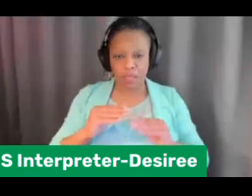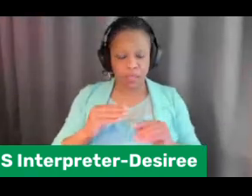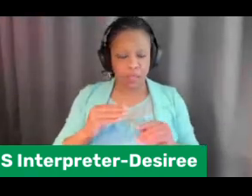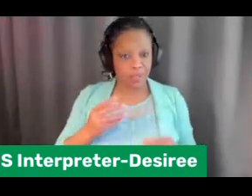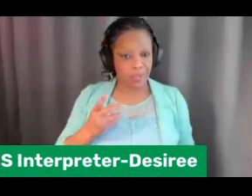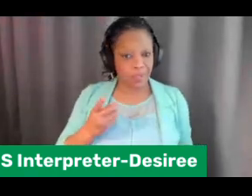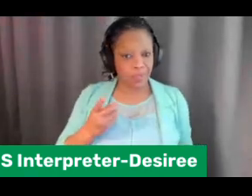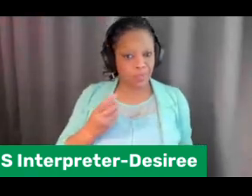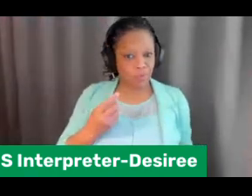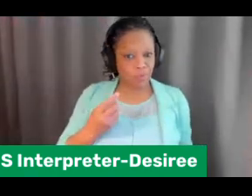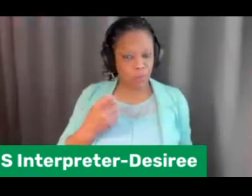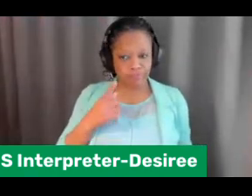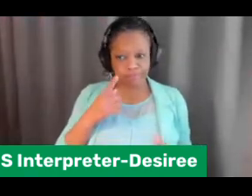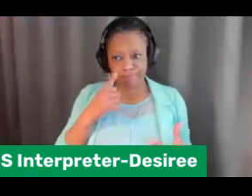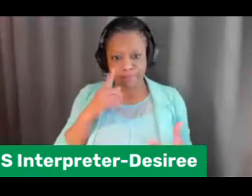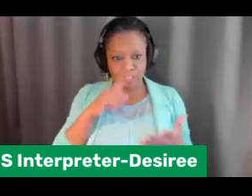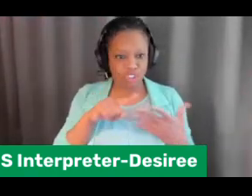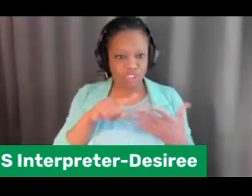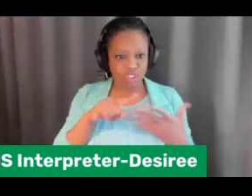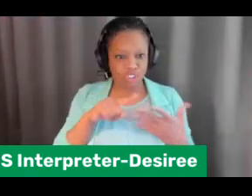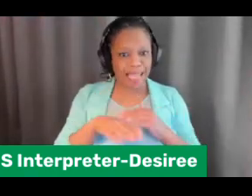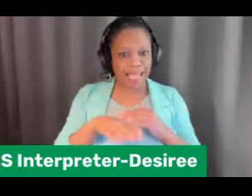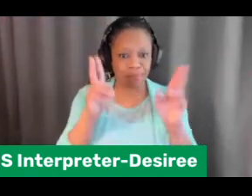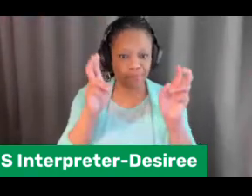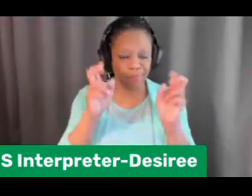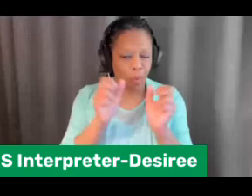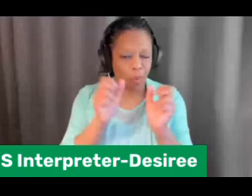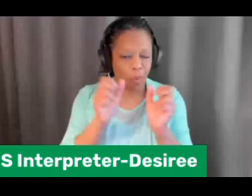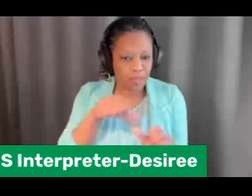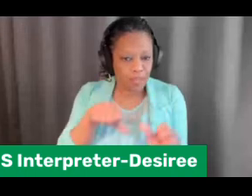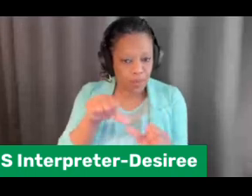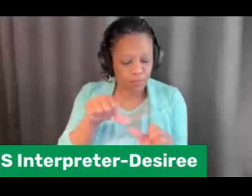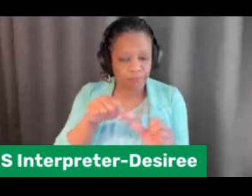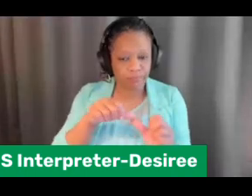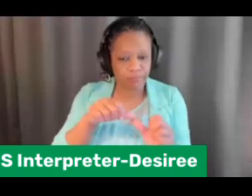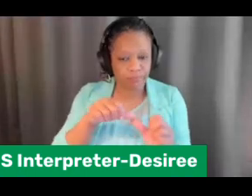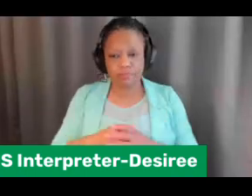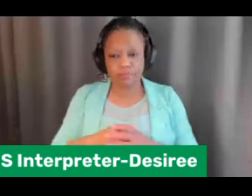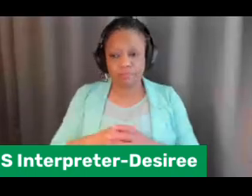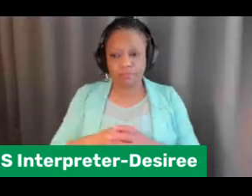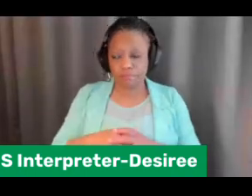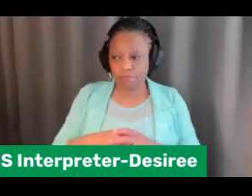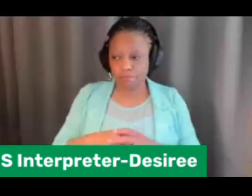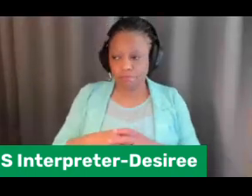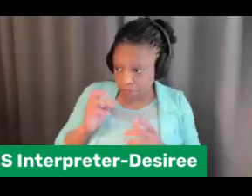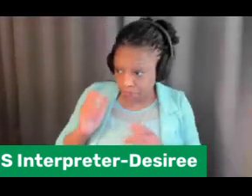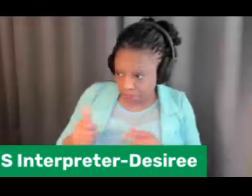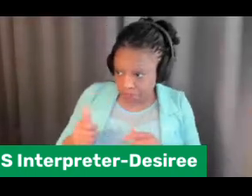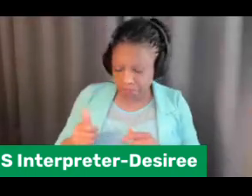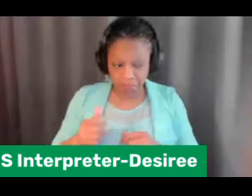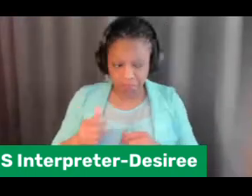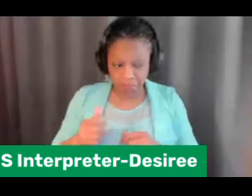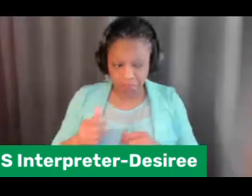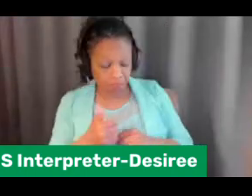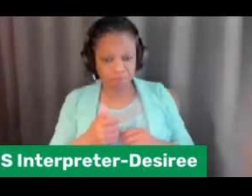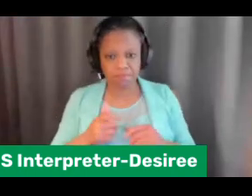What sort of spaces in this conference are actually embodying healing practices?